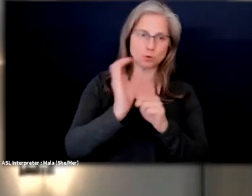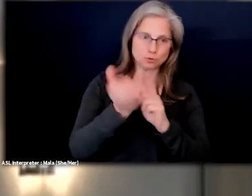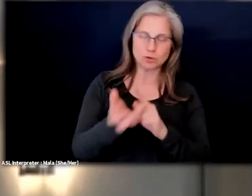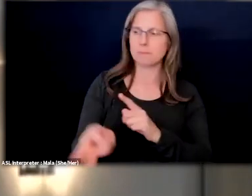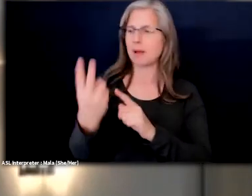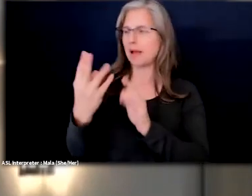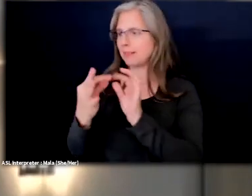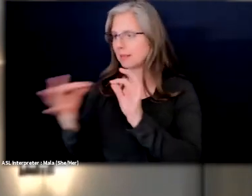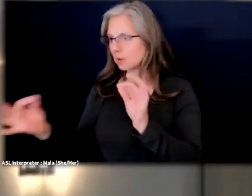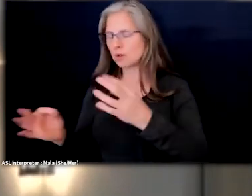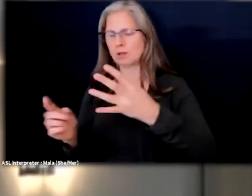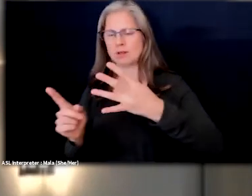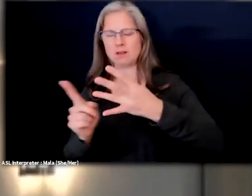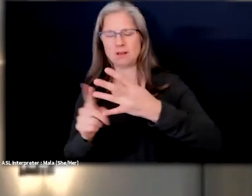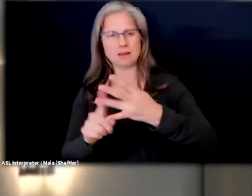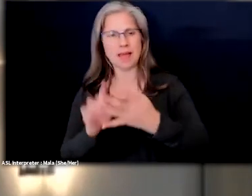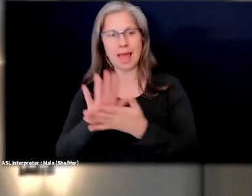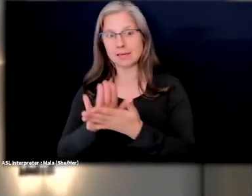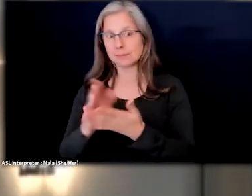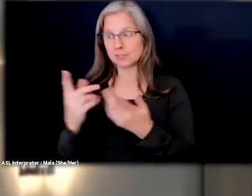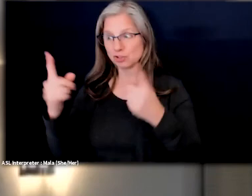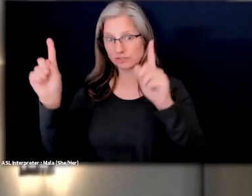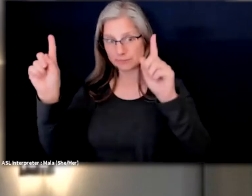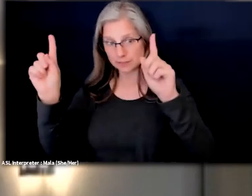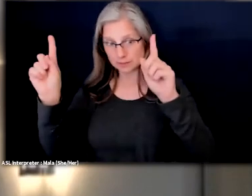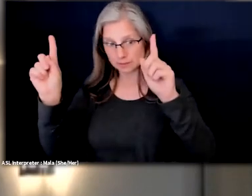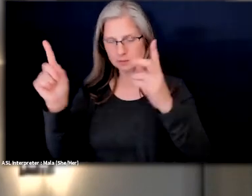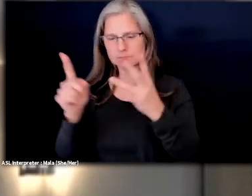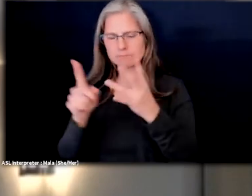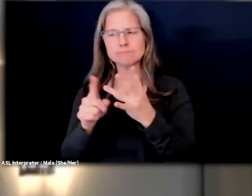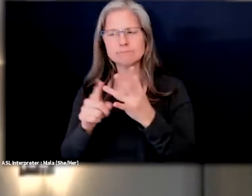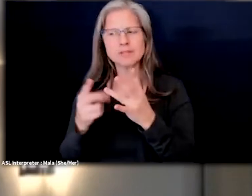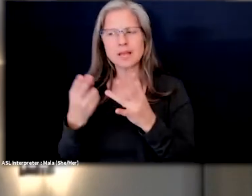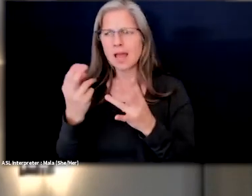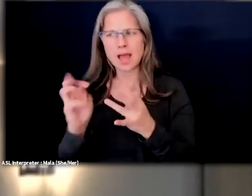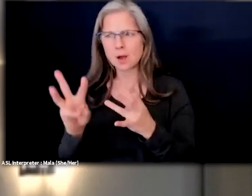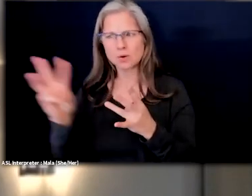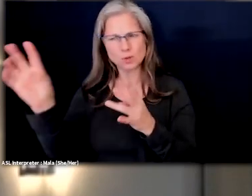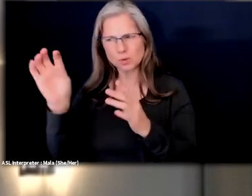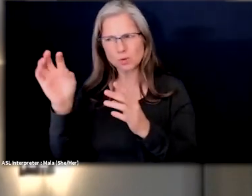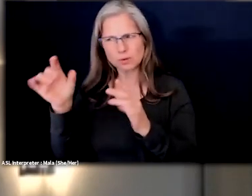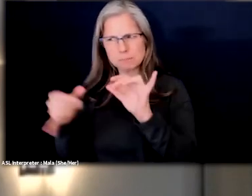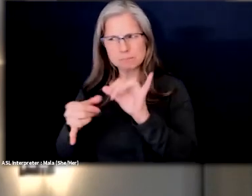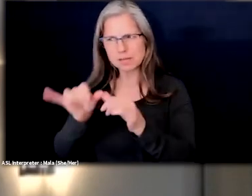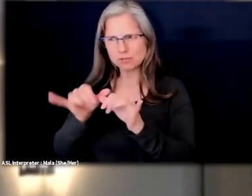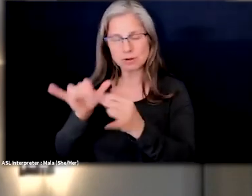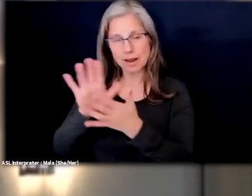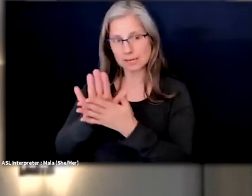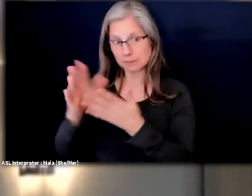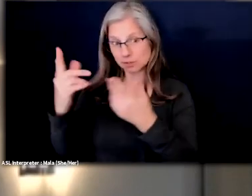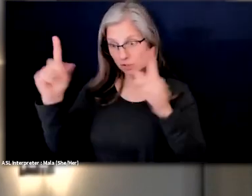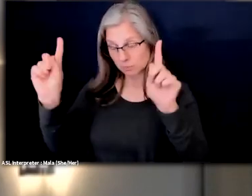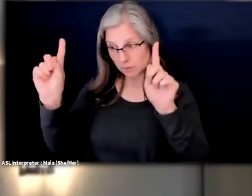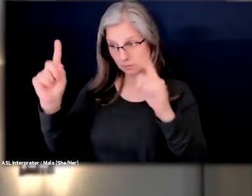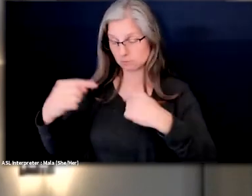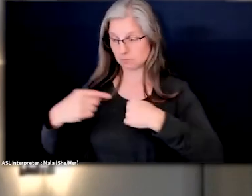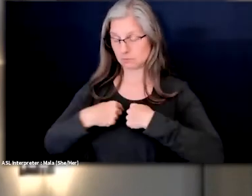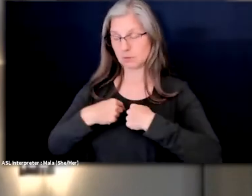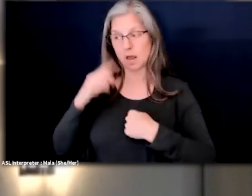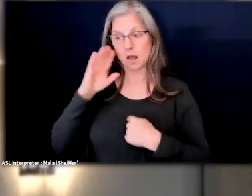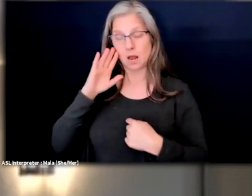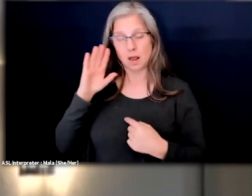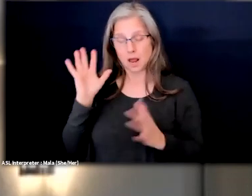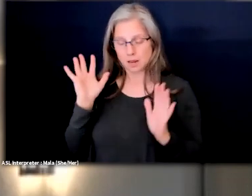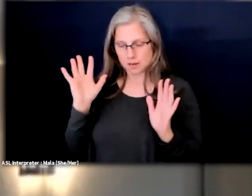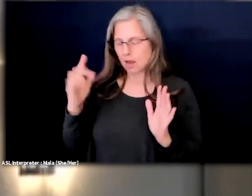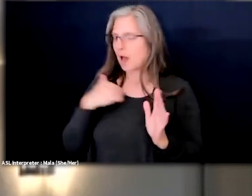was academic achievement. How are we measuring the academic achievement? As you know,